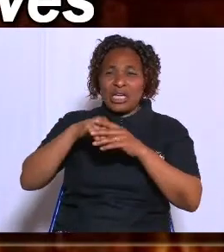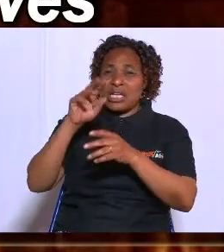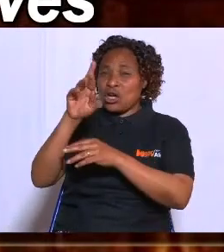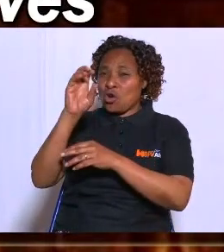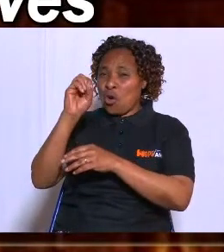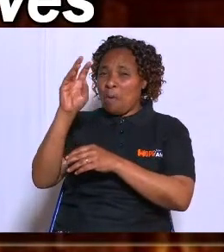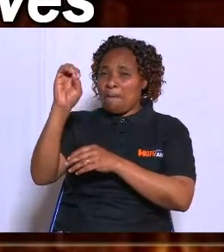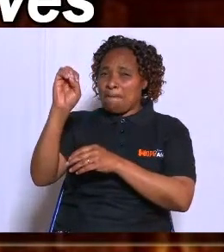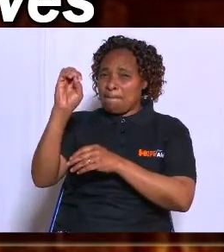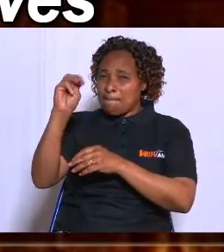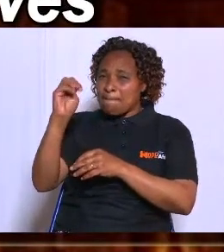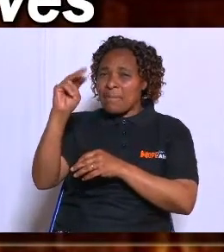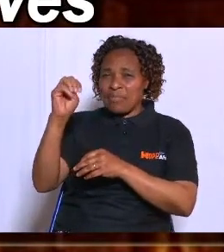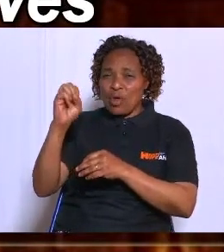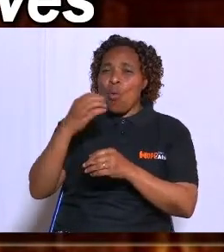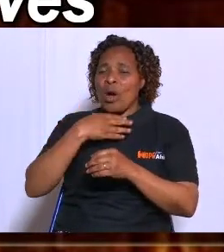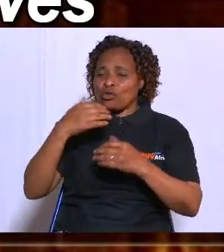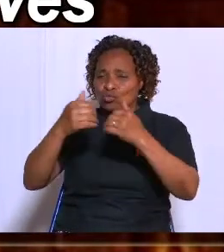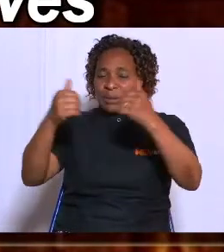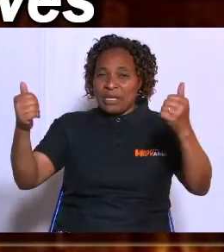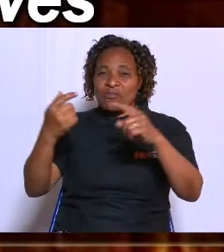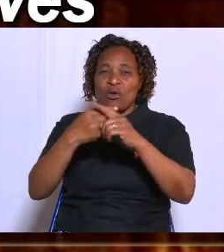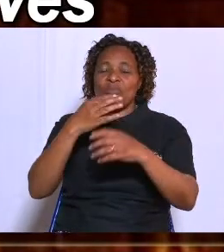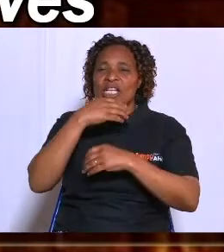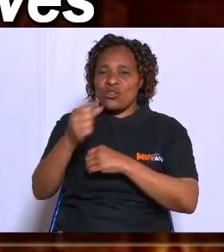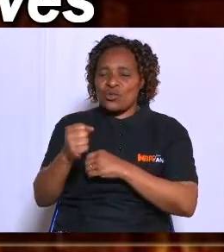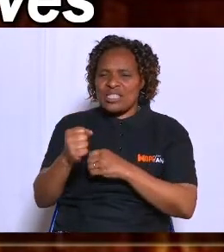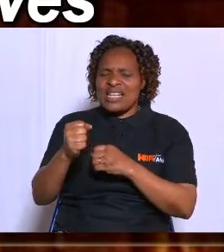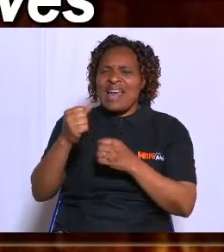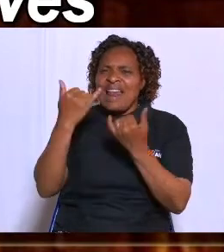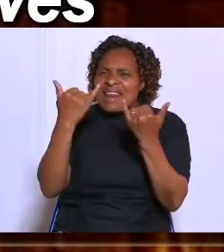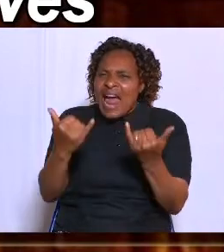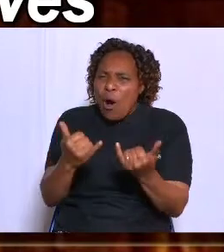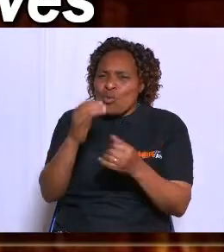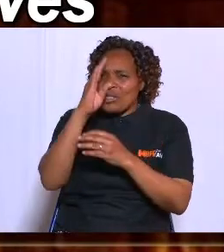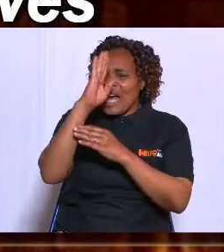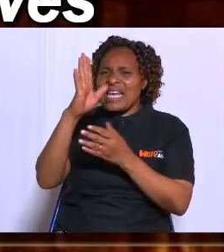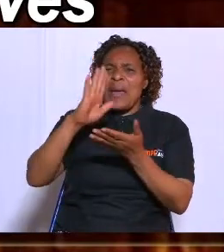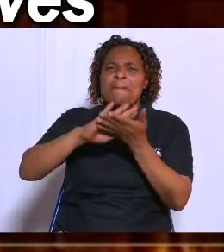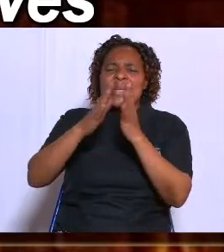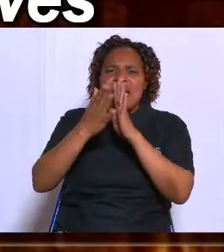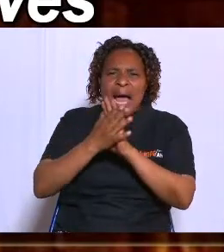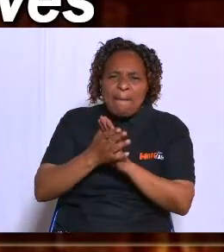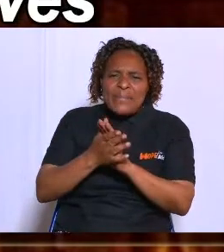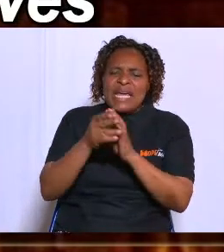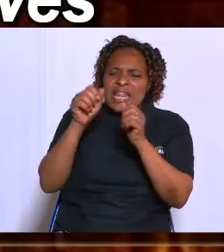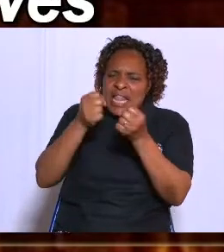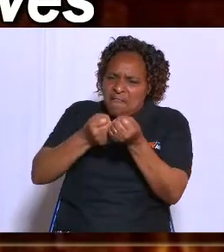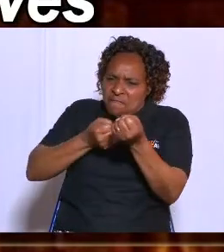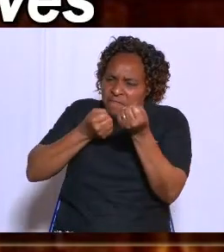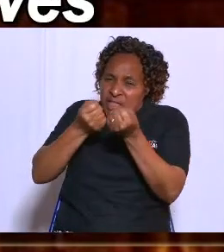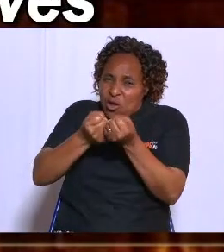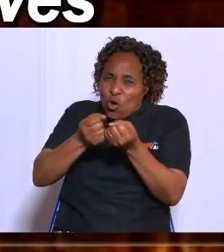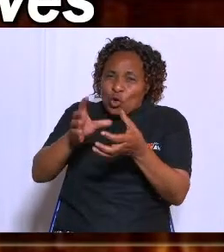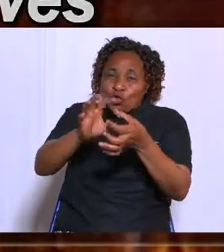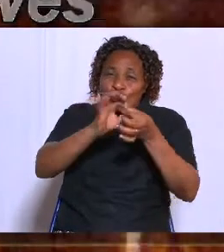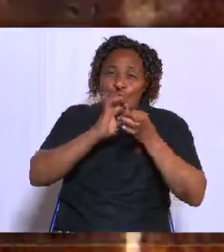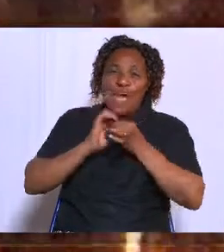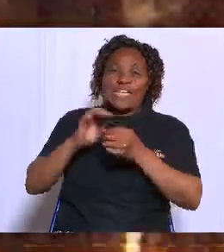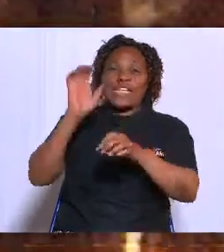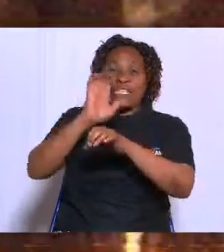separate themselves from the Jews so Sunday became the vehicle to unite church and state